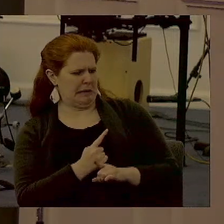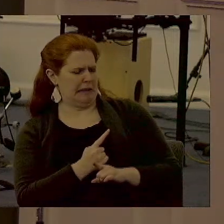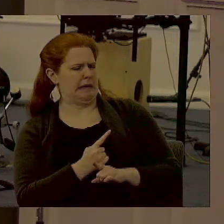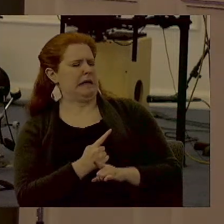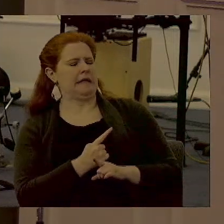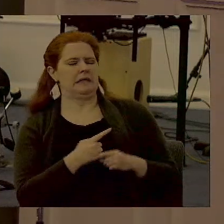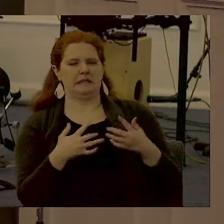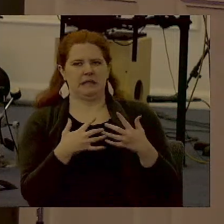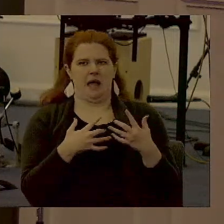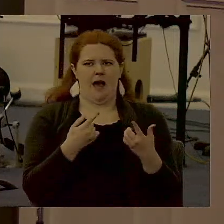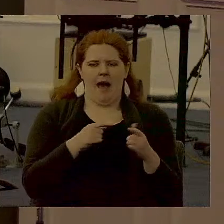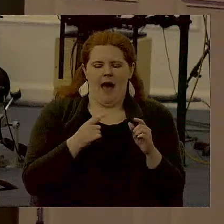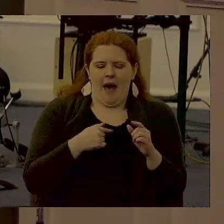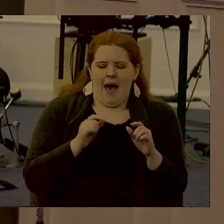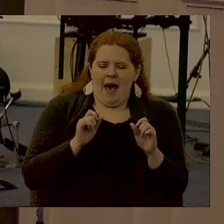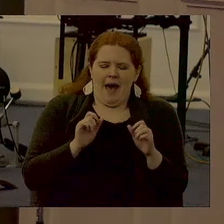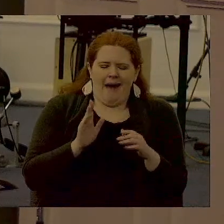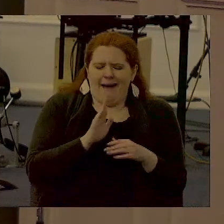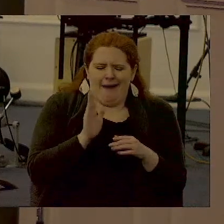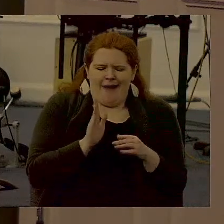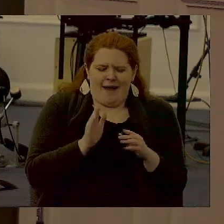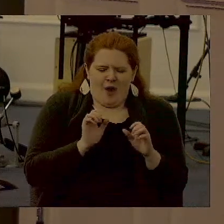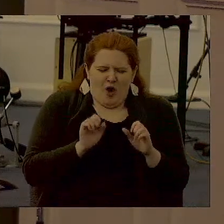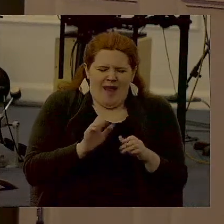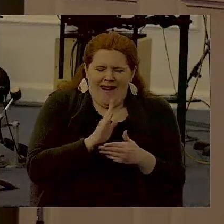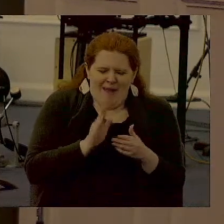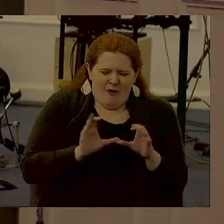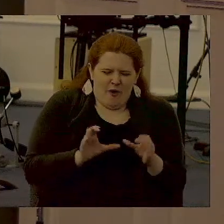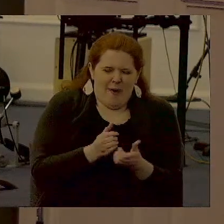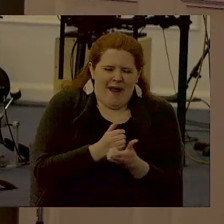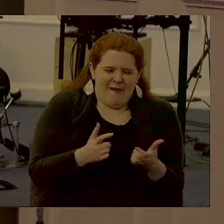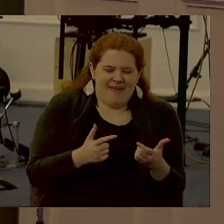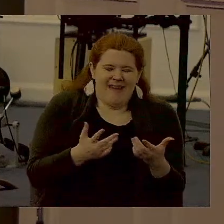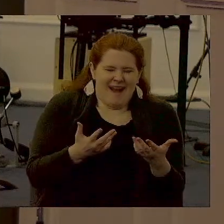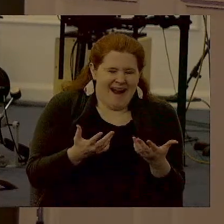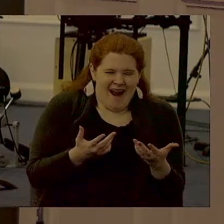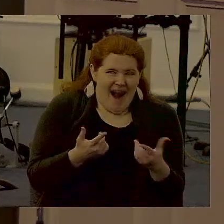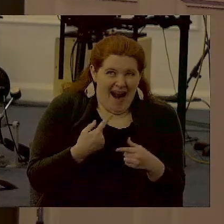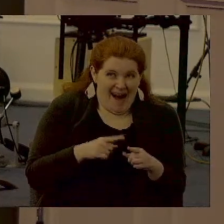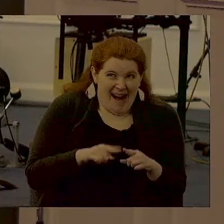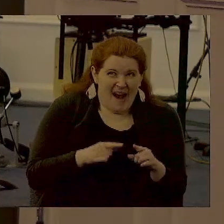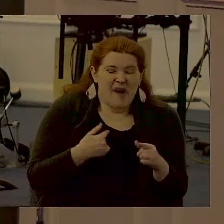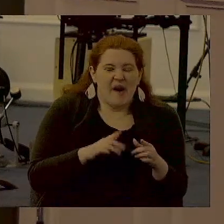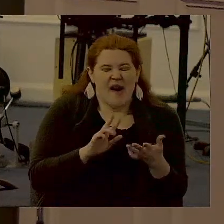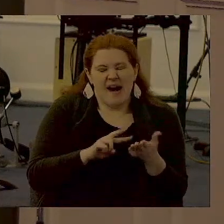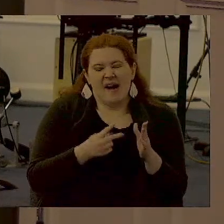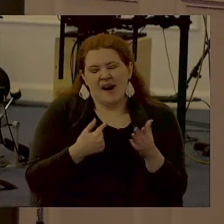terrified that I could never do everything, and so I did nothing.